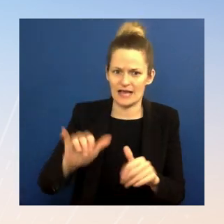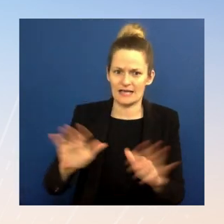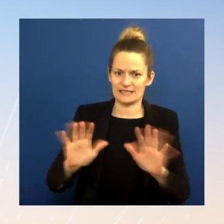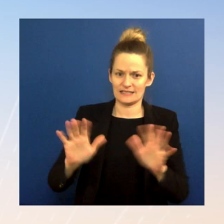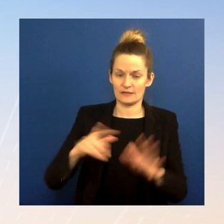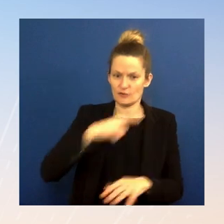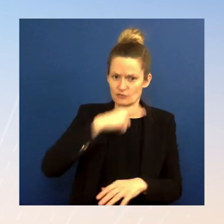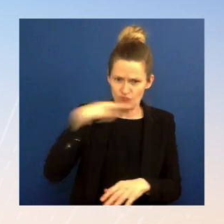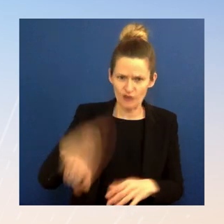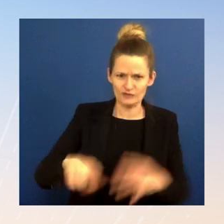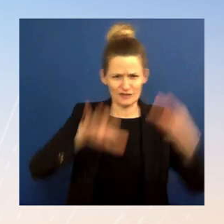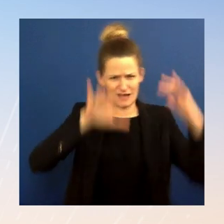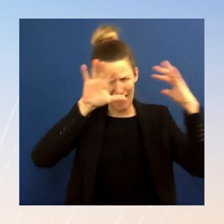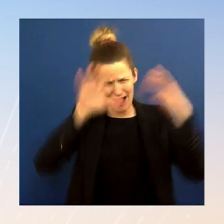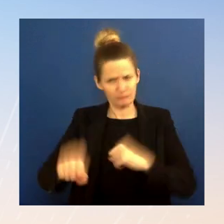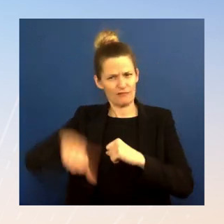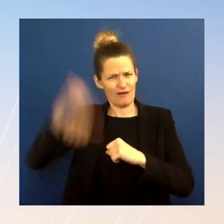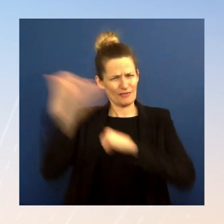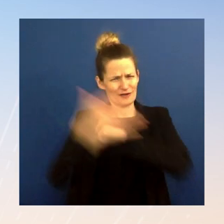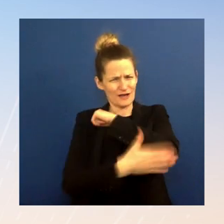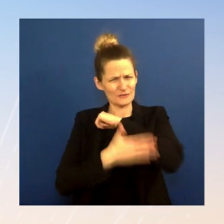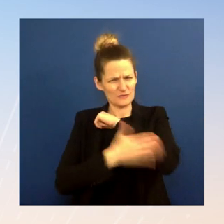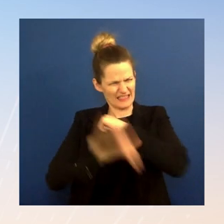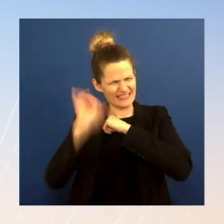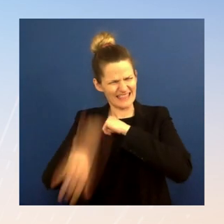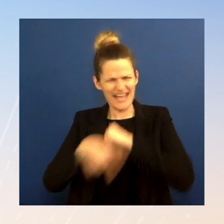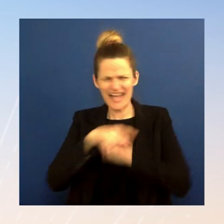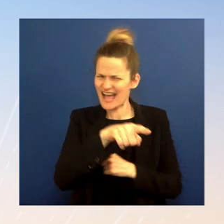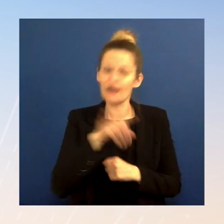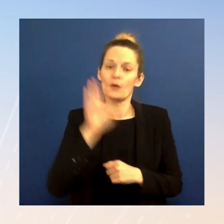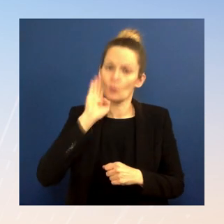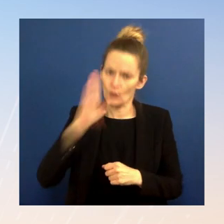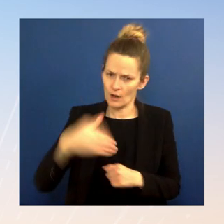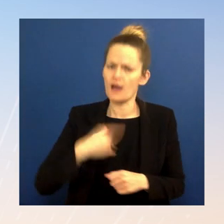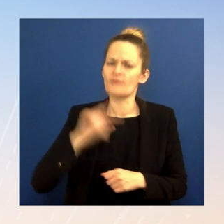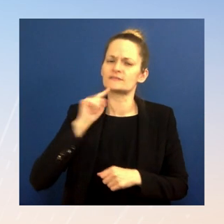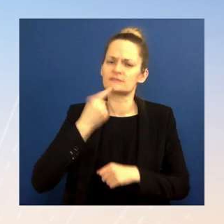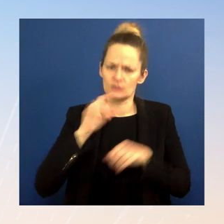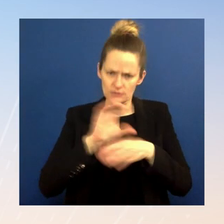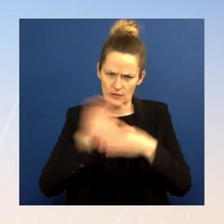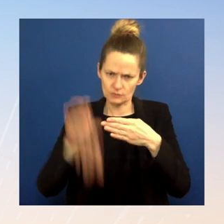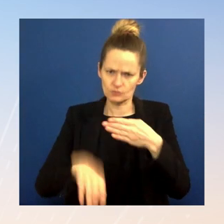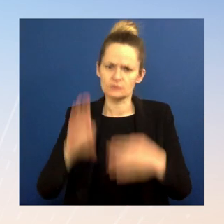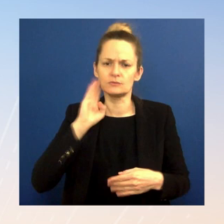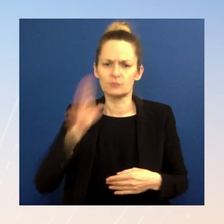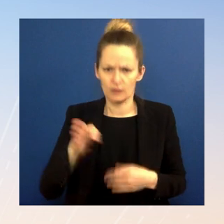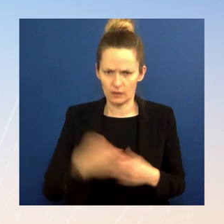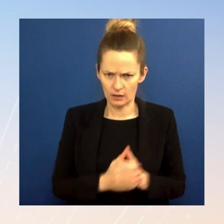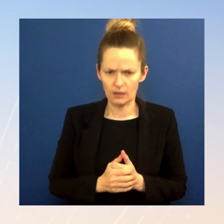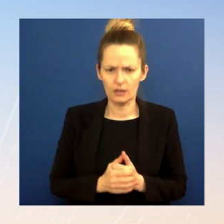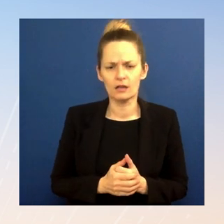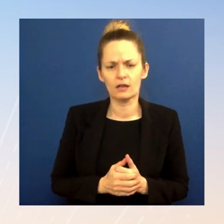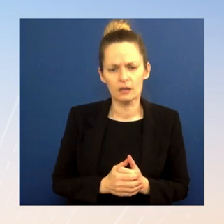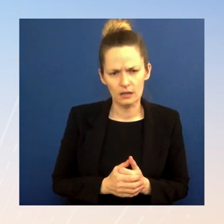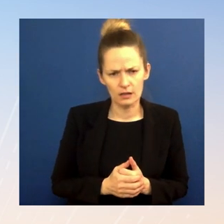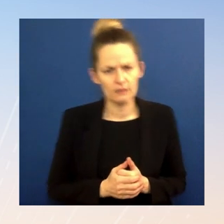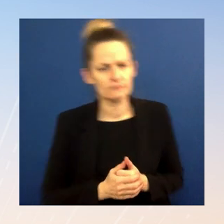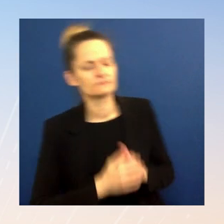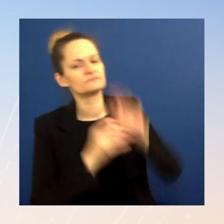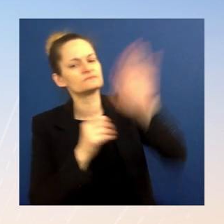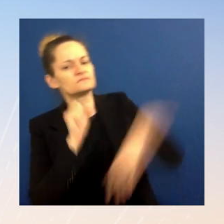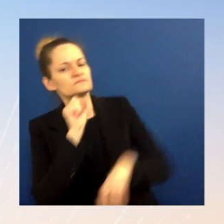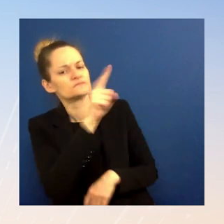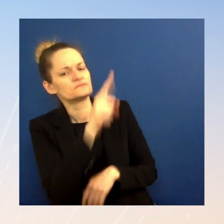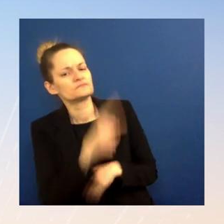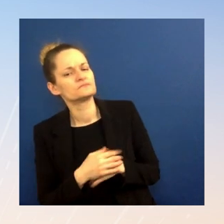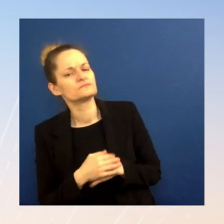would be consequences. Before Russia invaded, the White House was pretty clear that if they did invade, there would be sanctions imposed on them as a result of